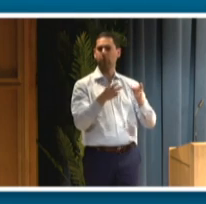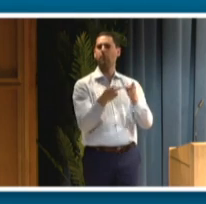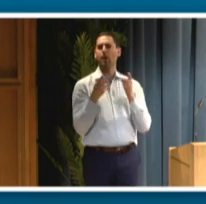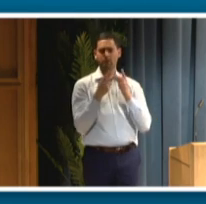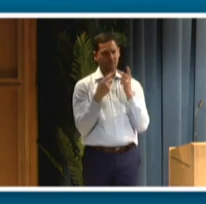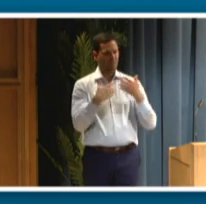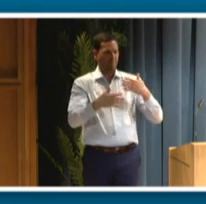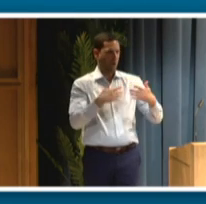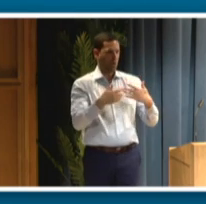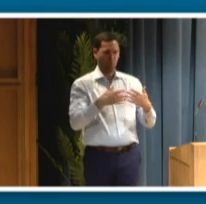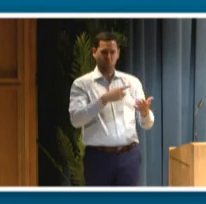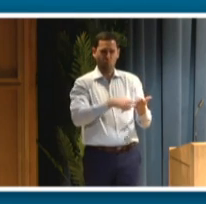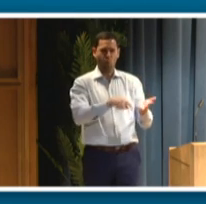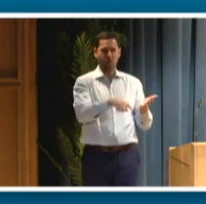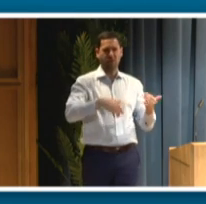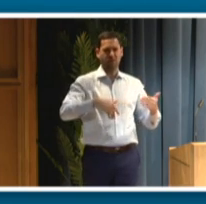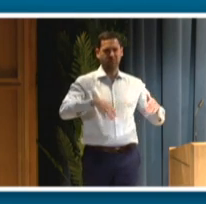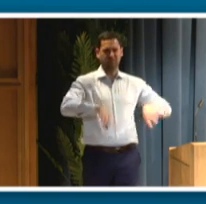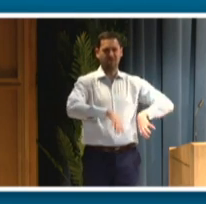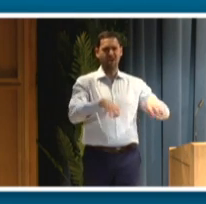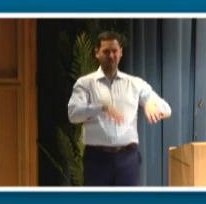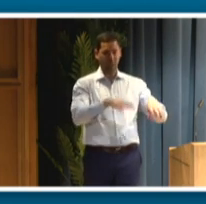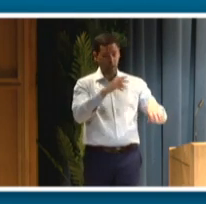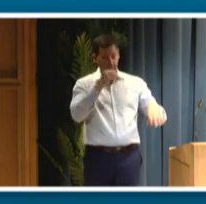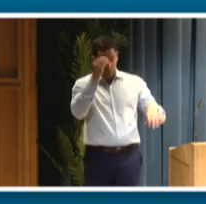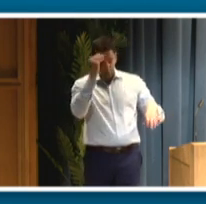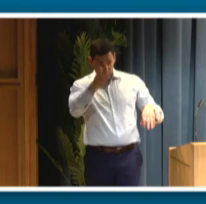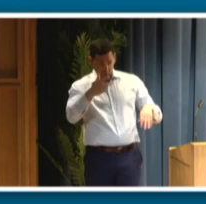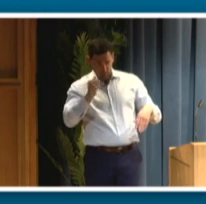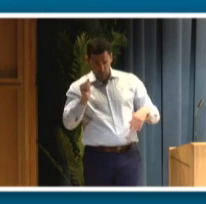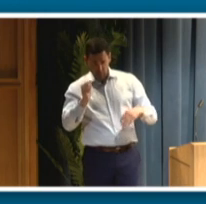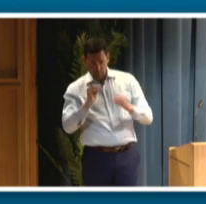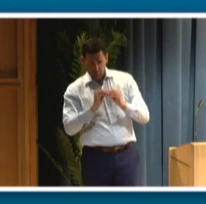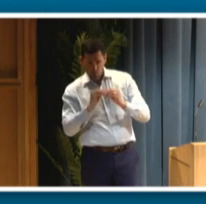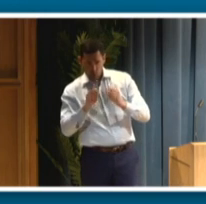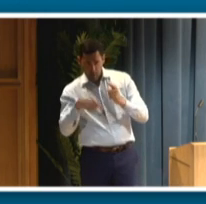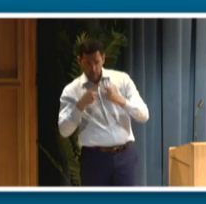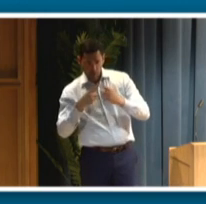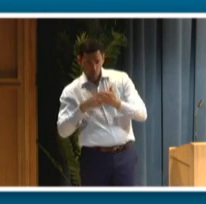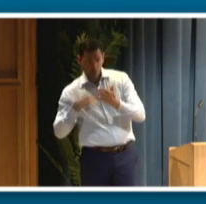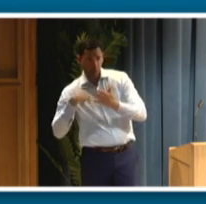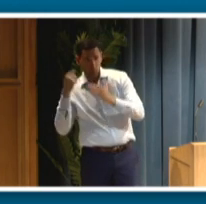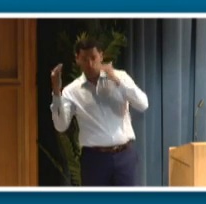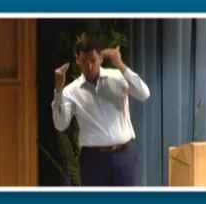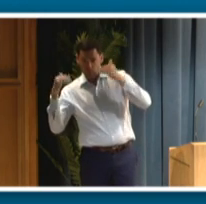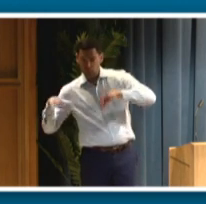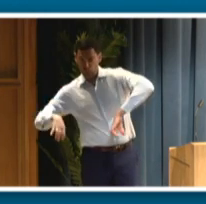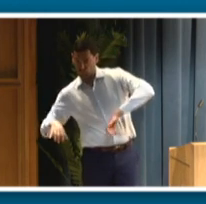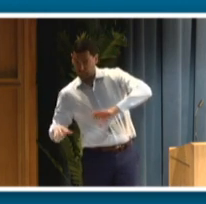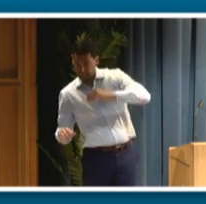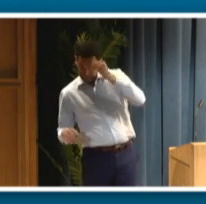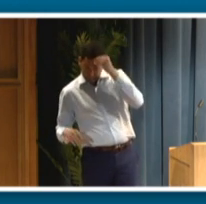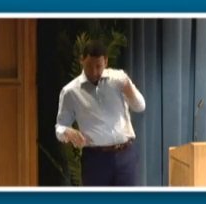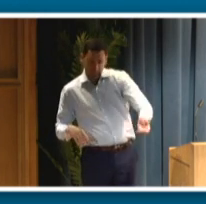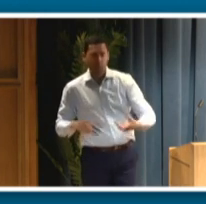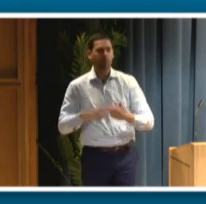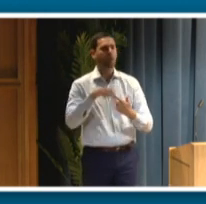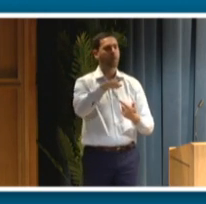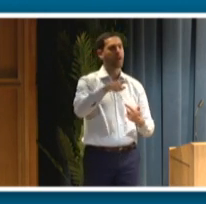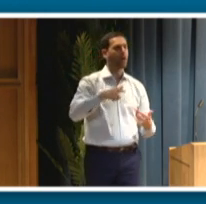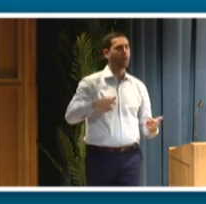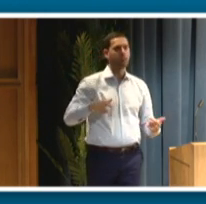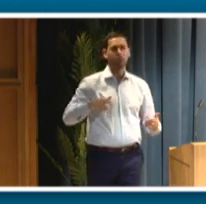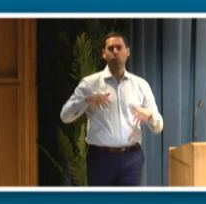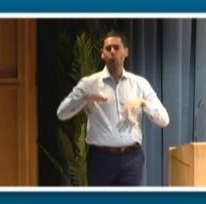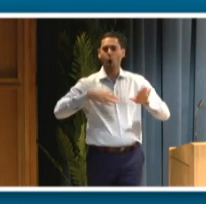which, by the way, has more to do with sort of what we've done, when they walk in the room with their hands behind their backs and their blues or their